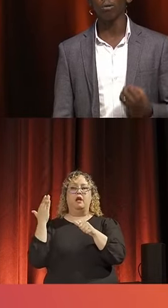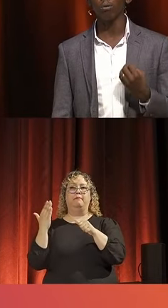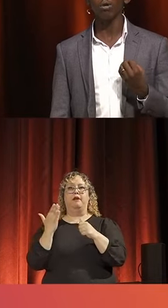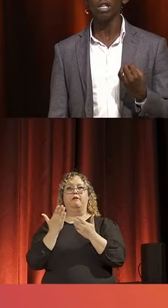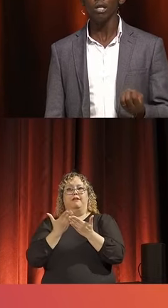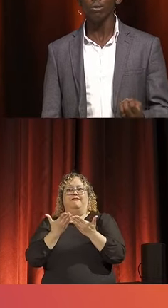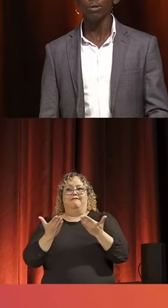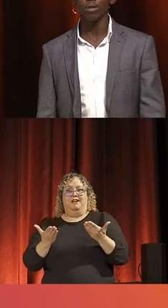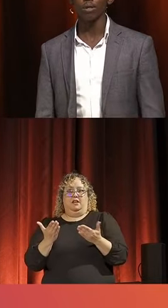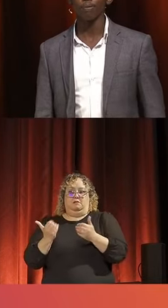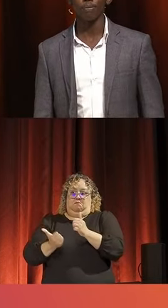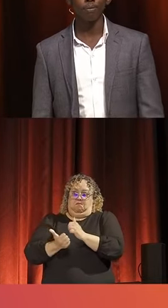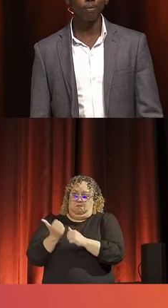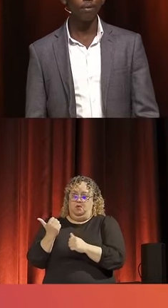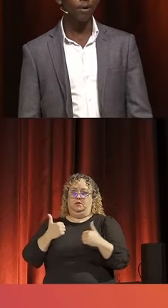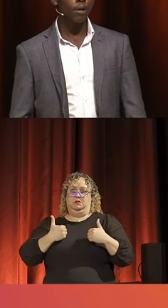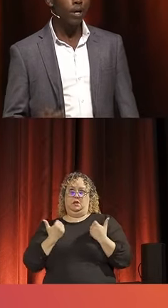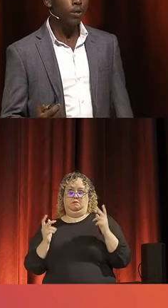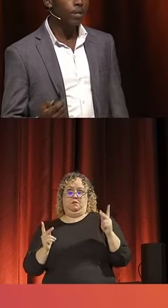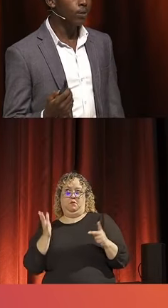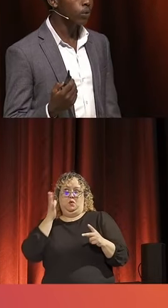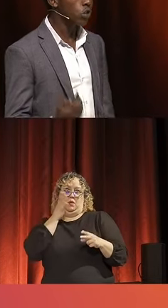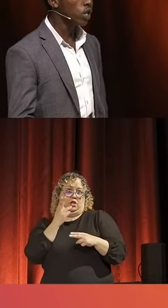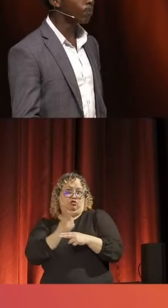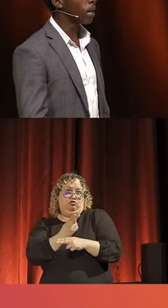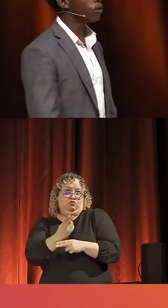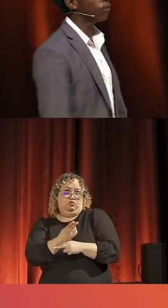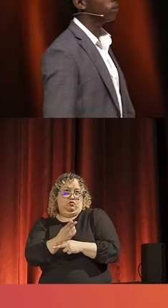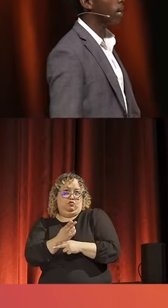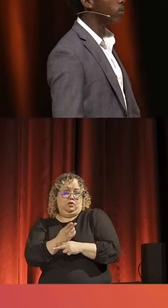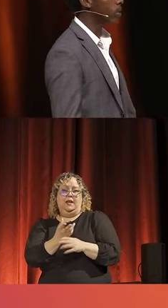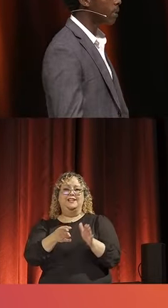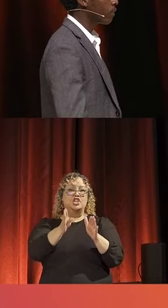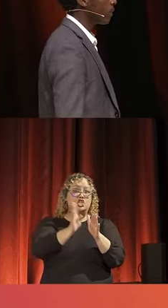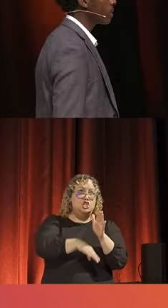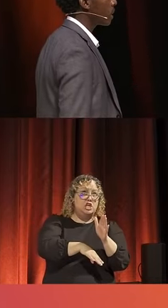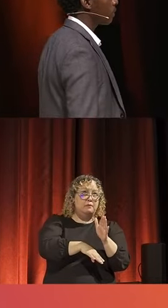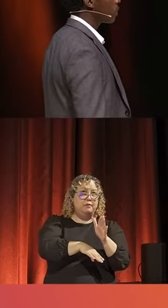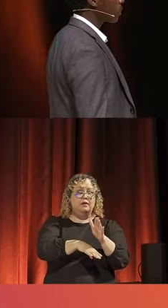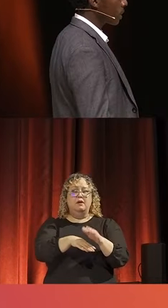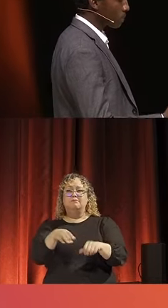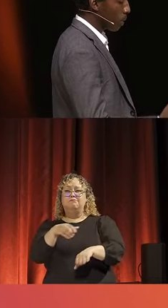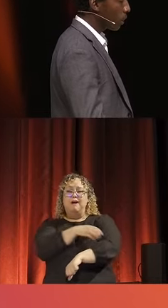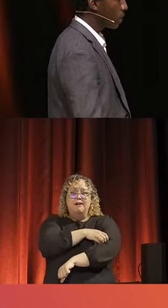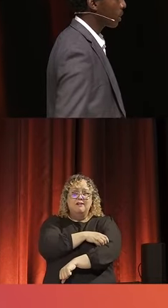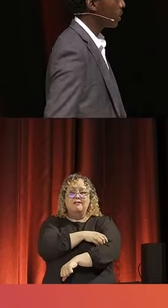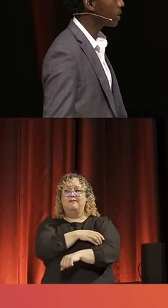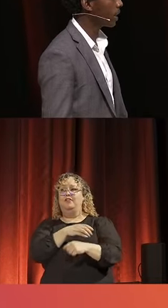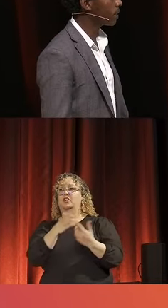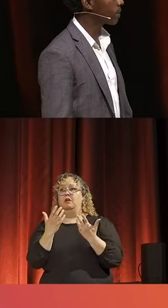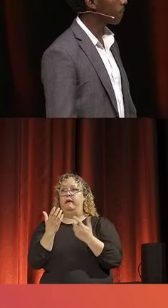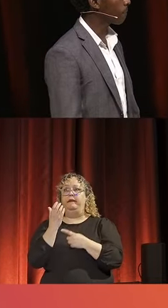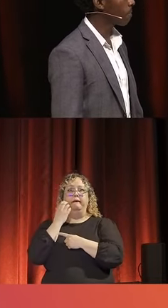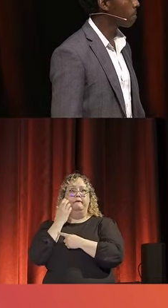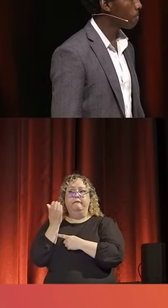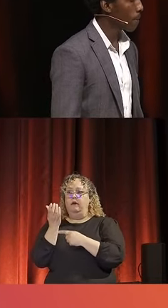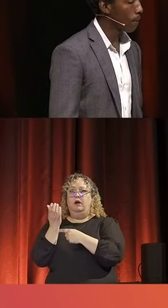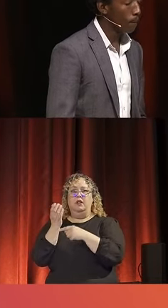people will use. These are cheap, powerful Android smartphones that have just exploded in the continent.